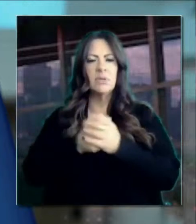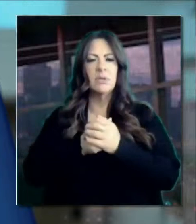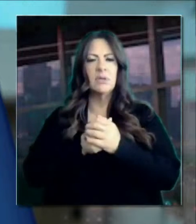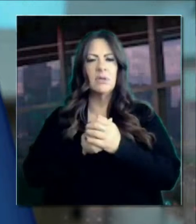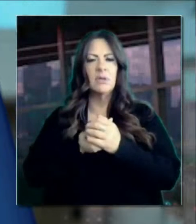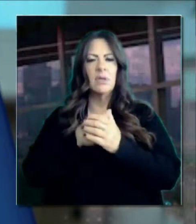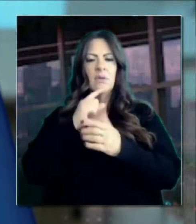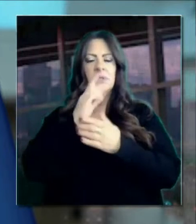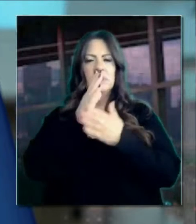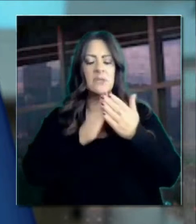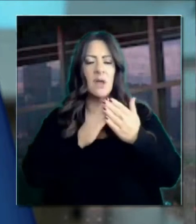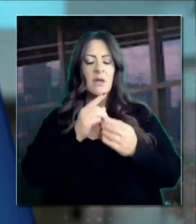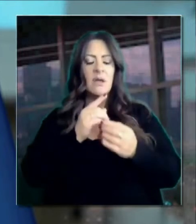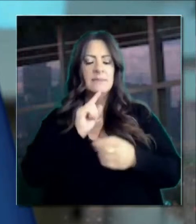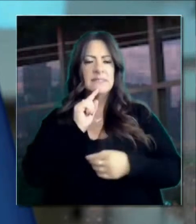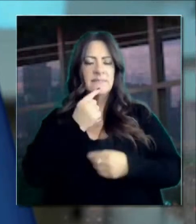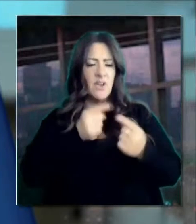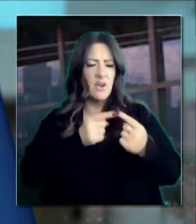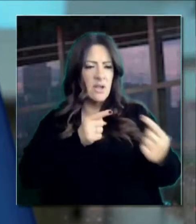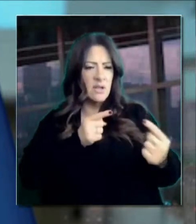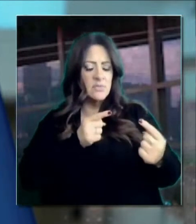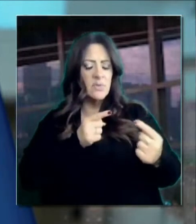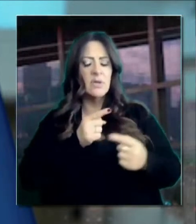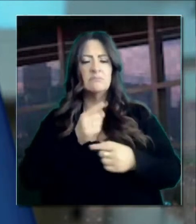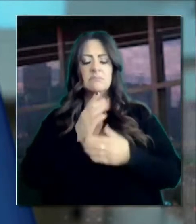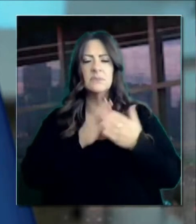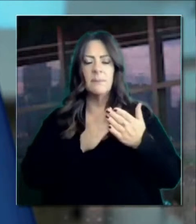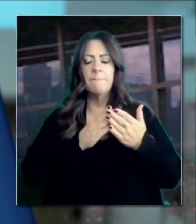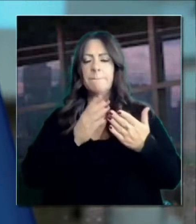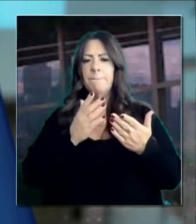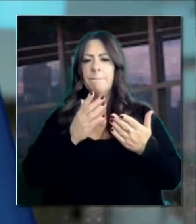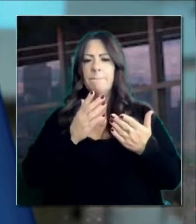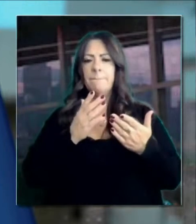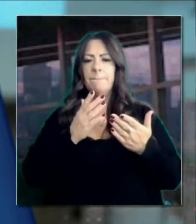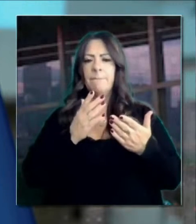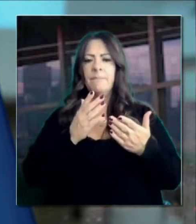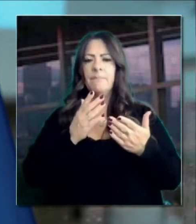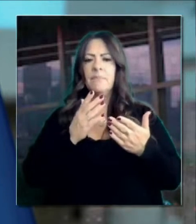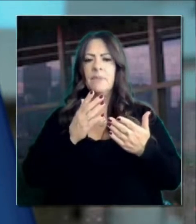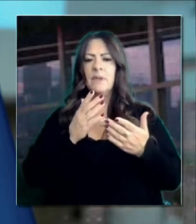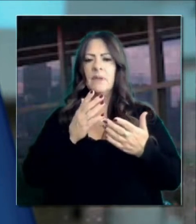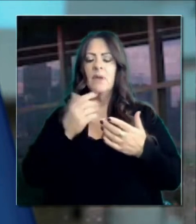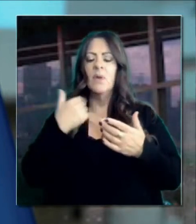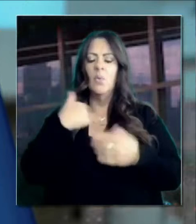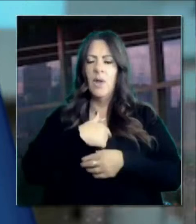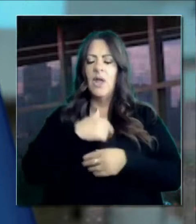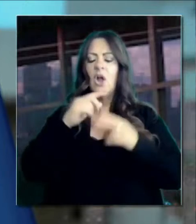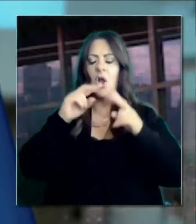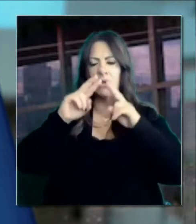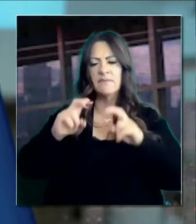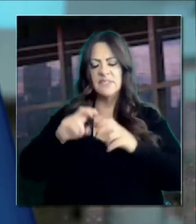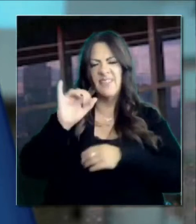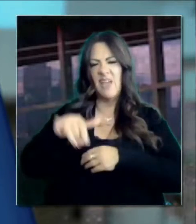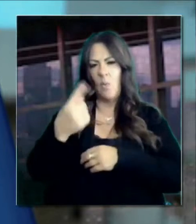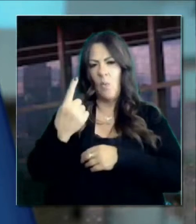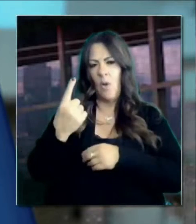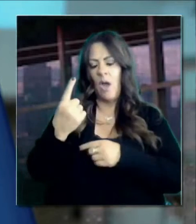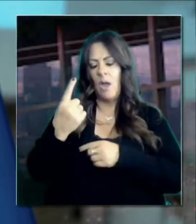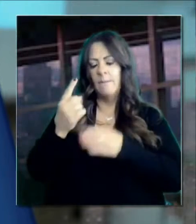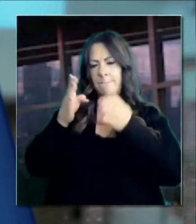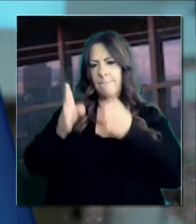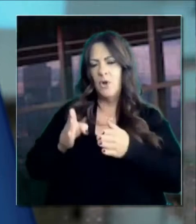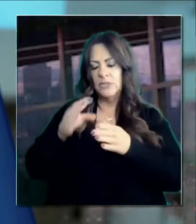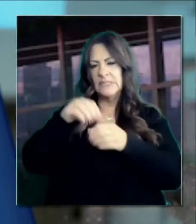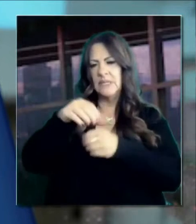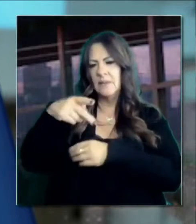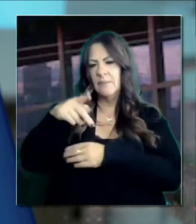dire consequences related to clinical interventions, including vaccines, but we are looking at this very closely and still stand